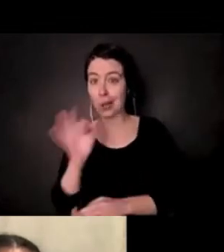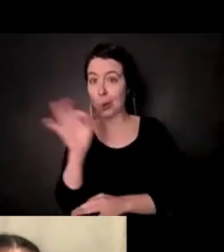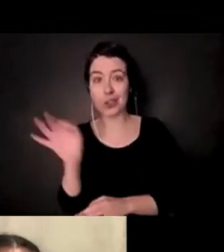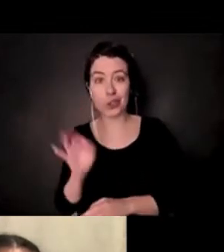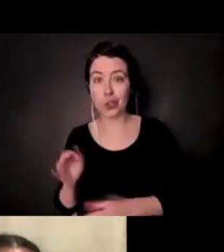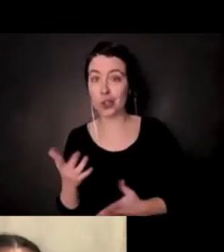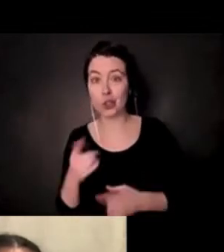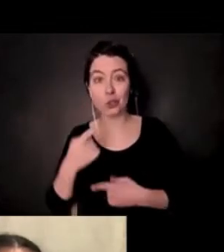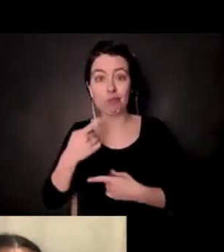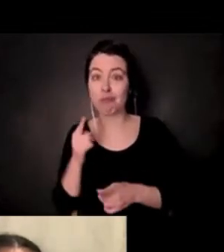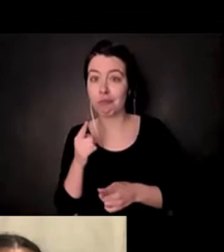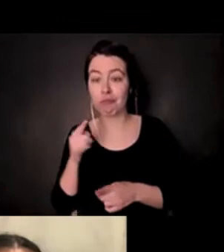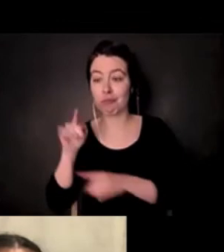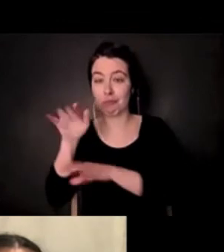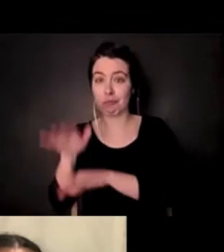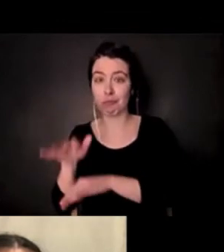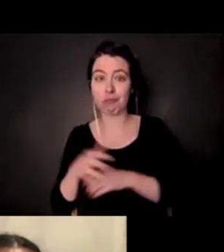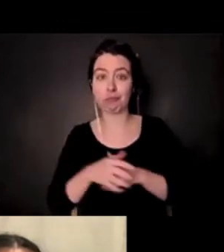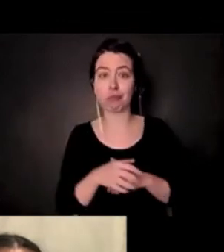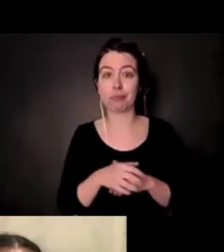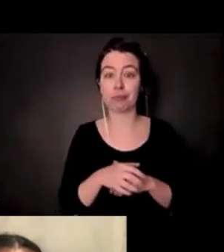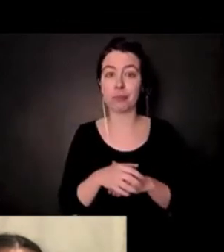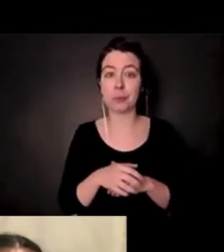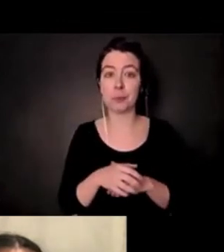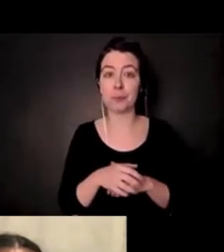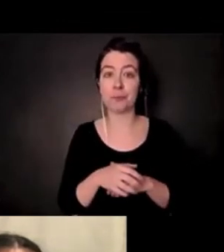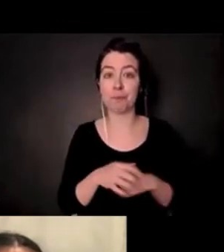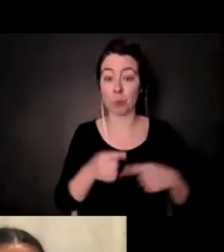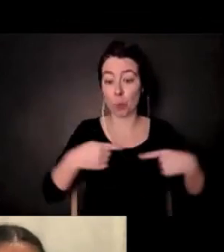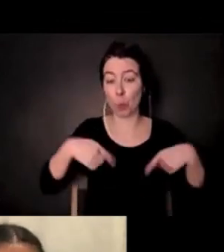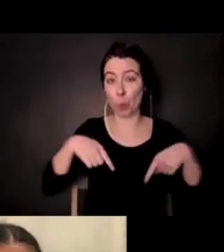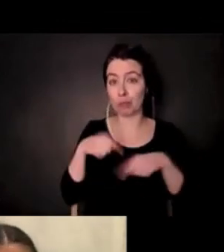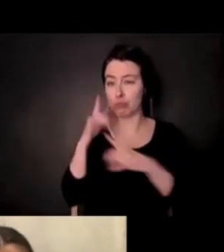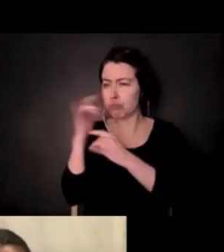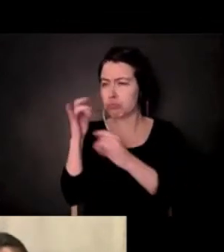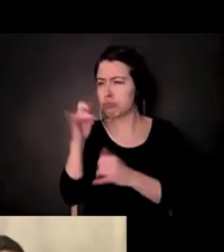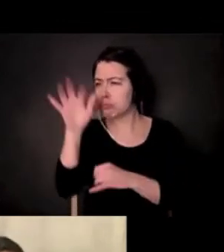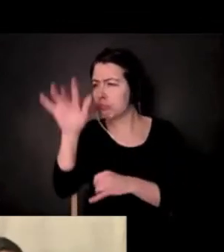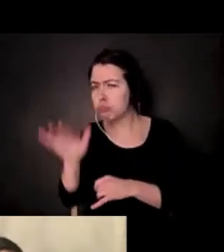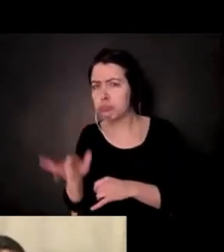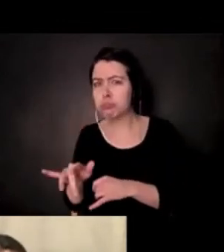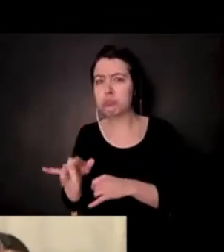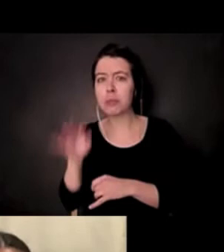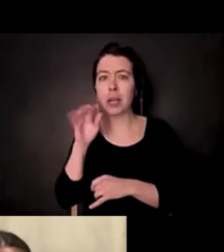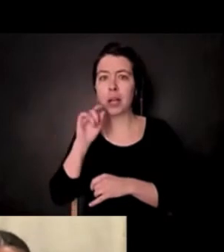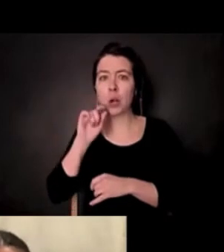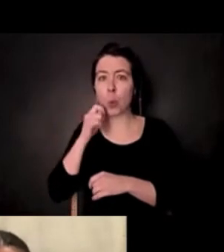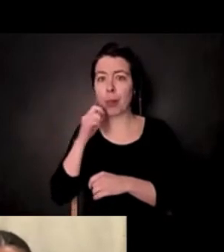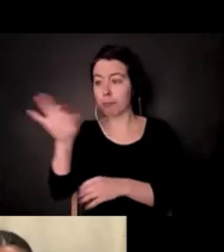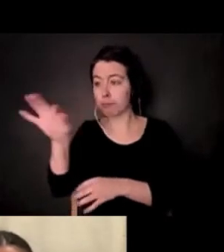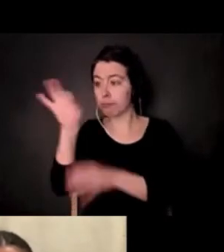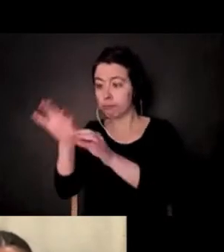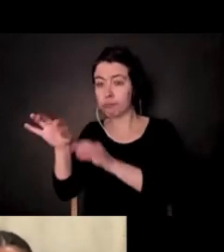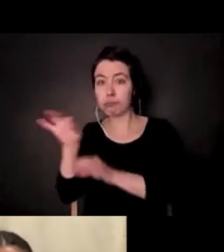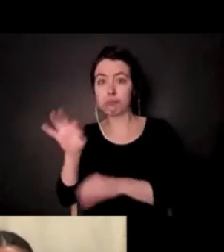Priya, Amrita and Sunshine. And what we'll be doing is we'll be monitoring that, and we'll be pulling out questions that can be posed towards the end.